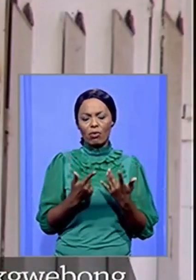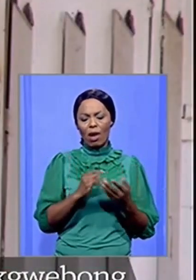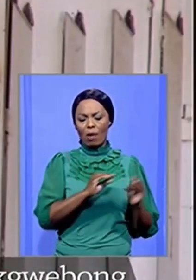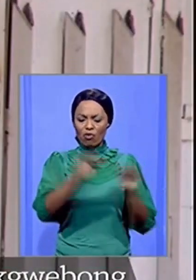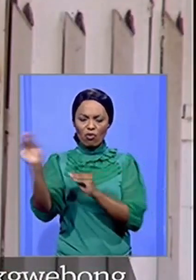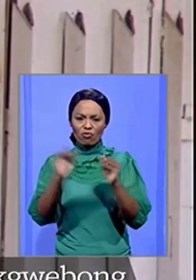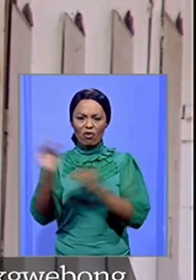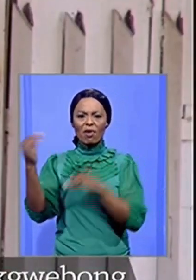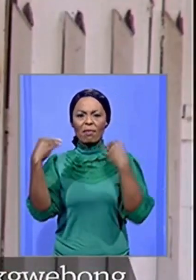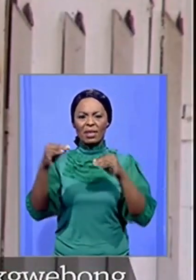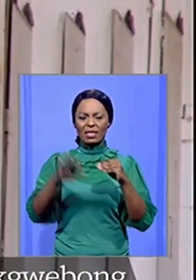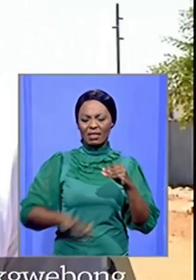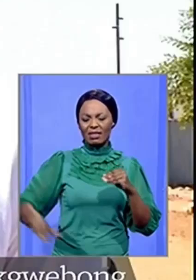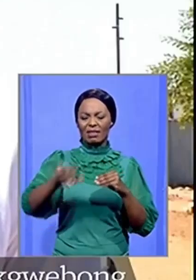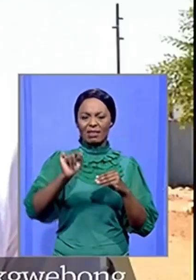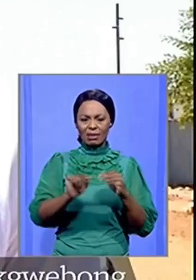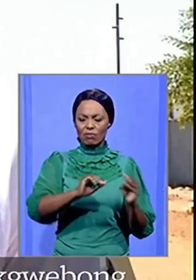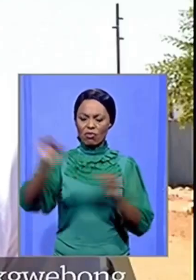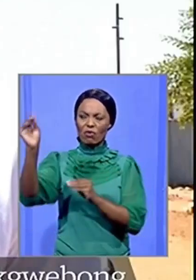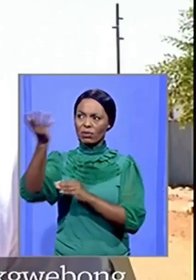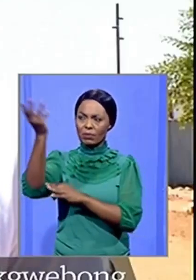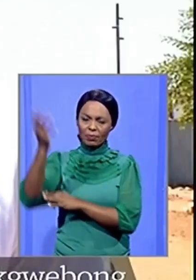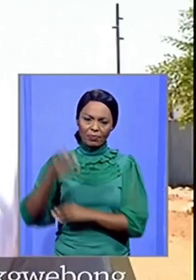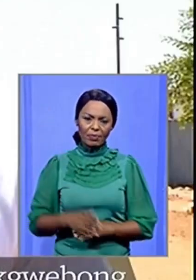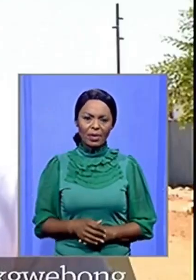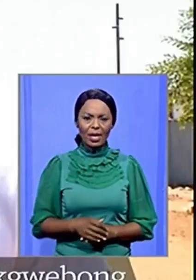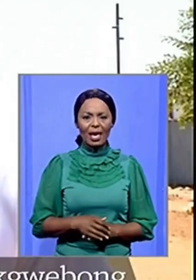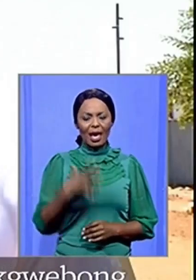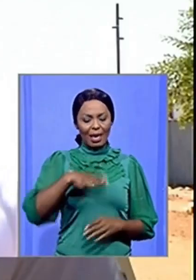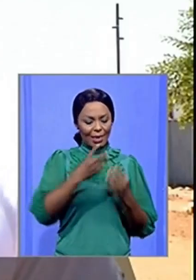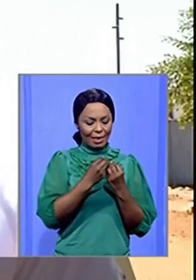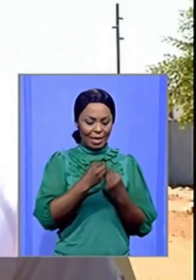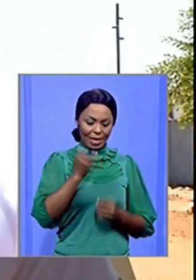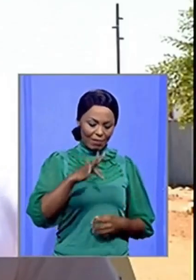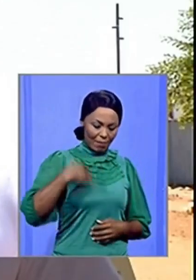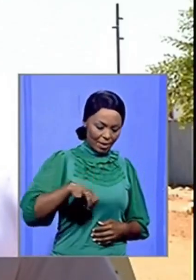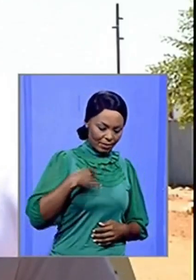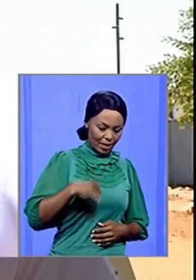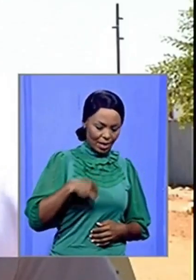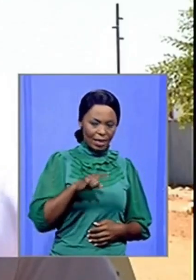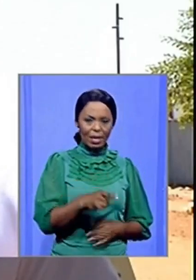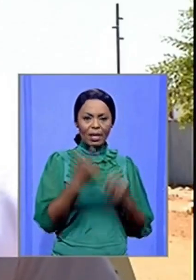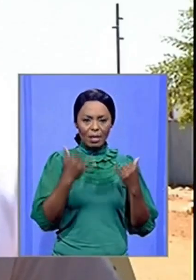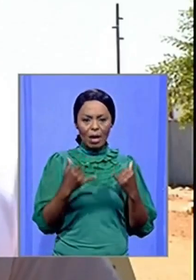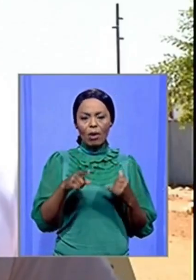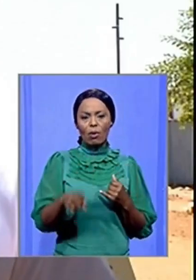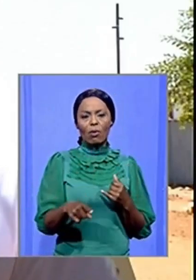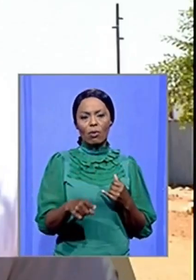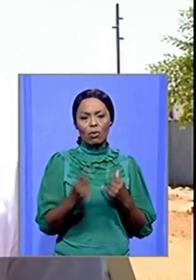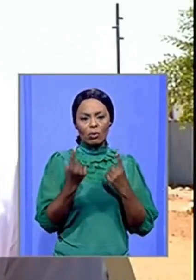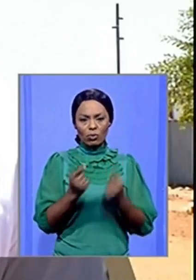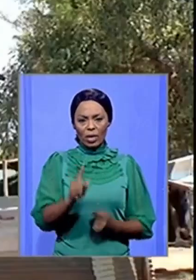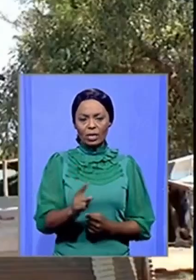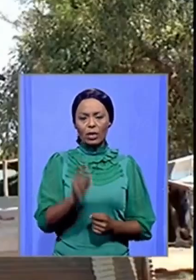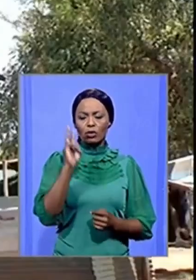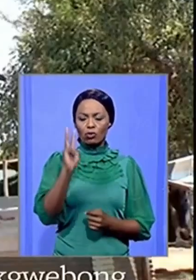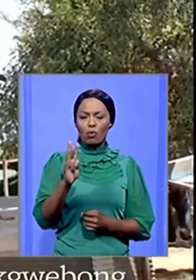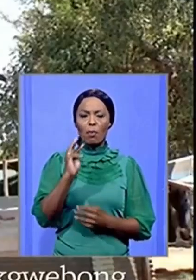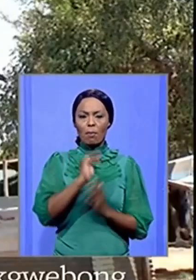batšwantle. E nngwe e leng gore re kwanne le bona ka yona ke gore e se masepala rena re kerile site re ba budgetše 2